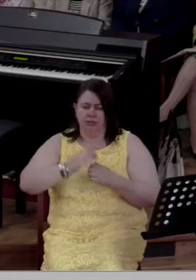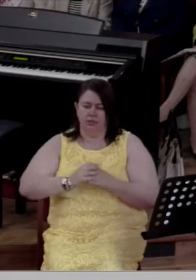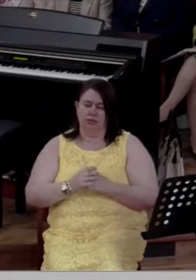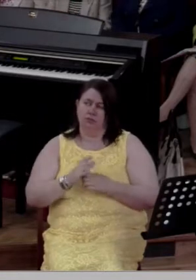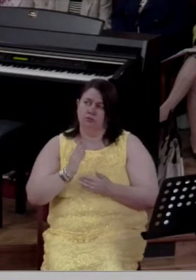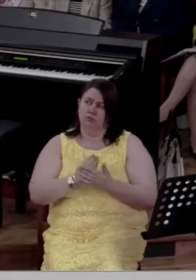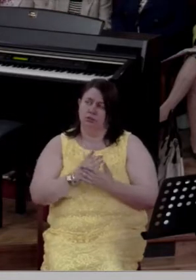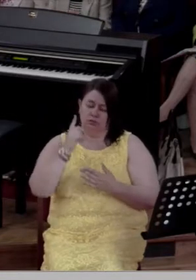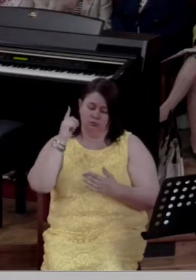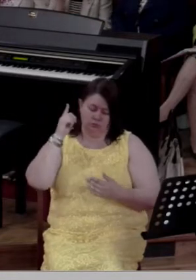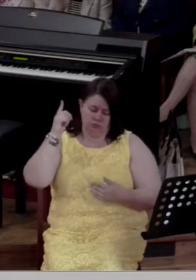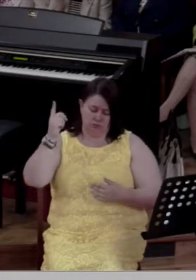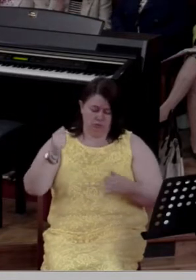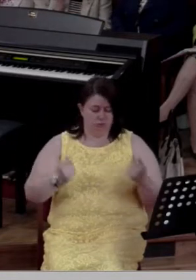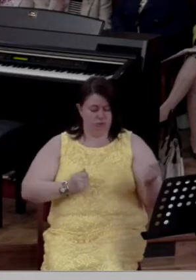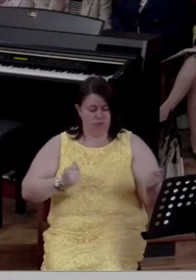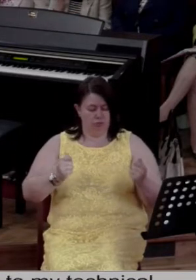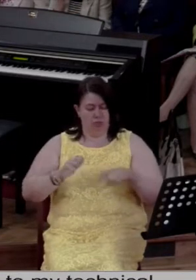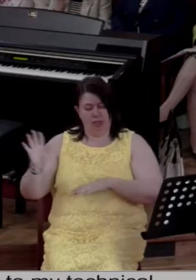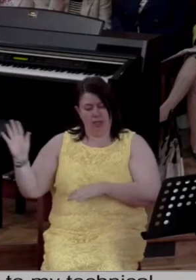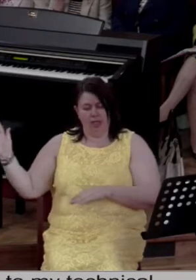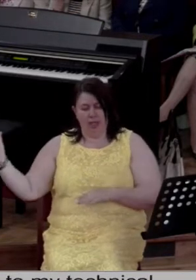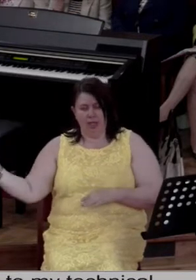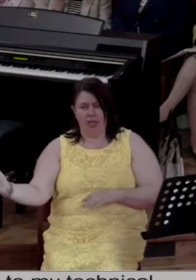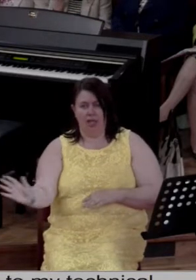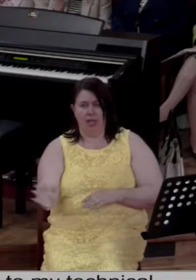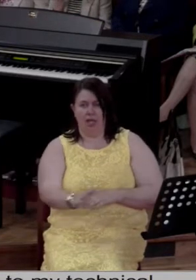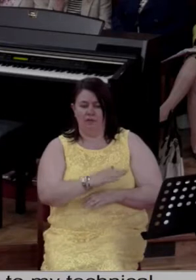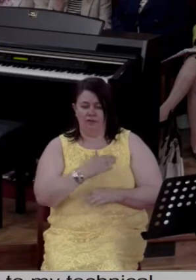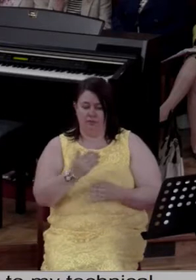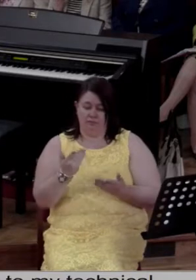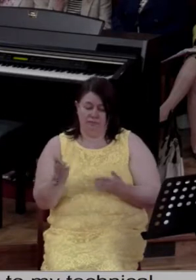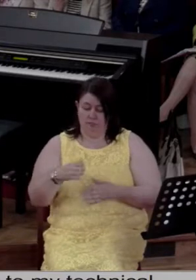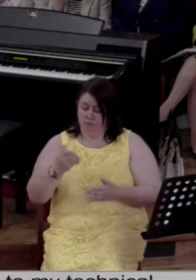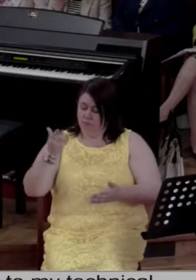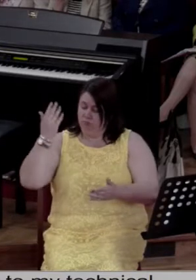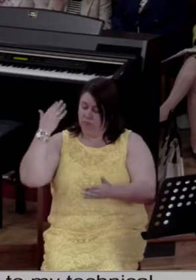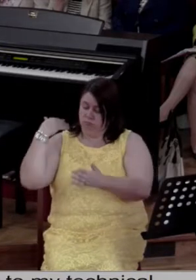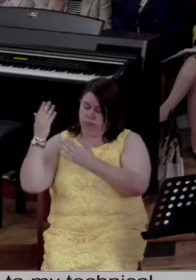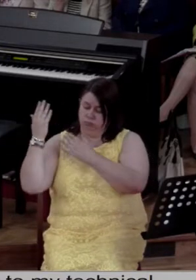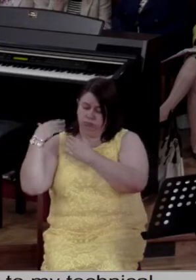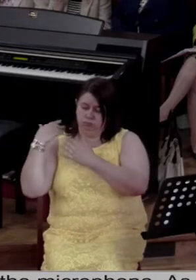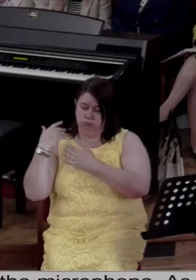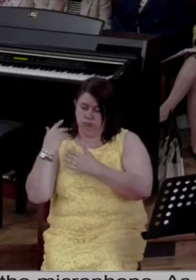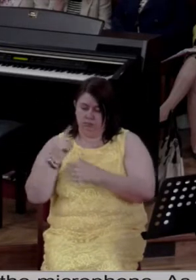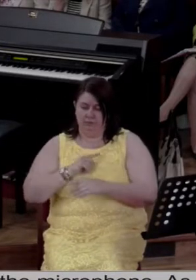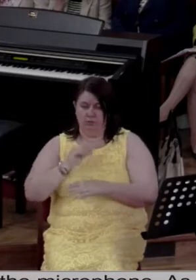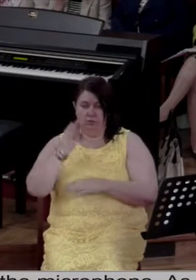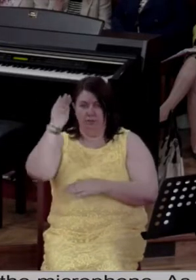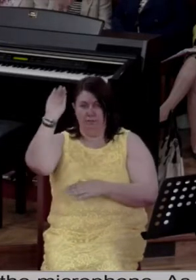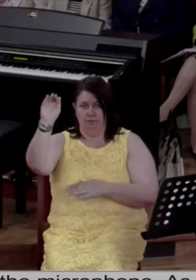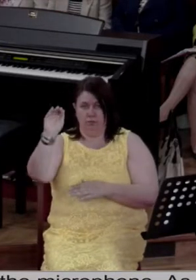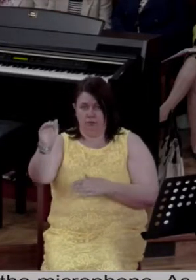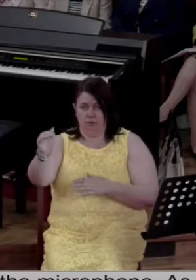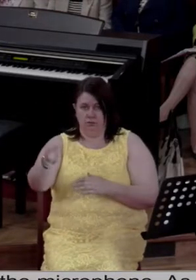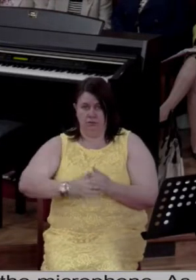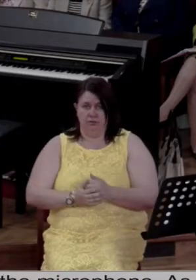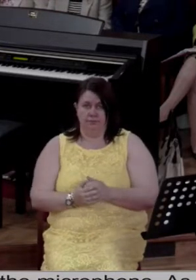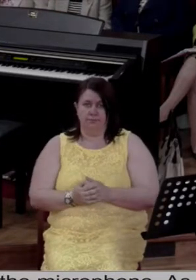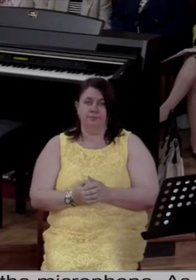ruler over all that is and has been and ever shall be.